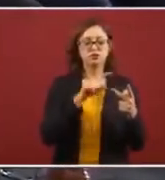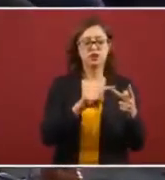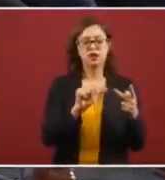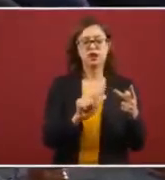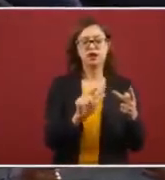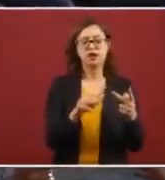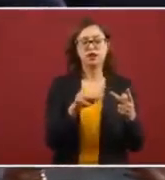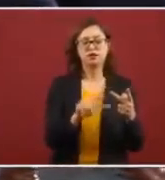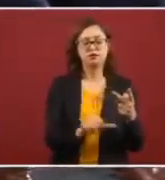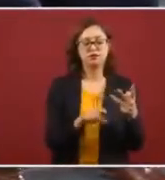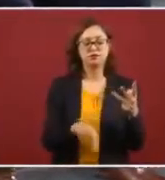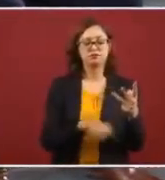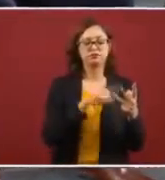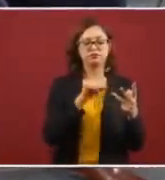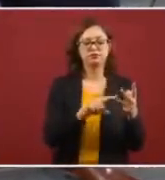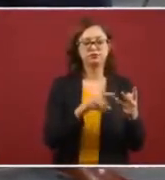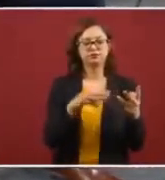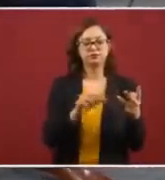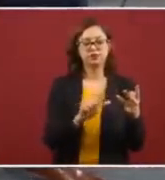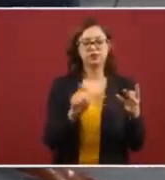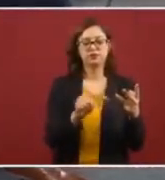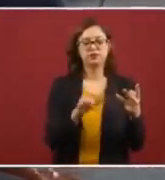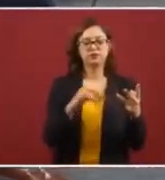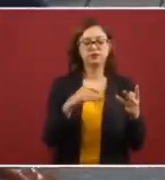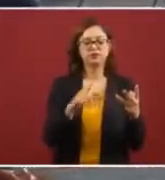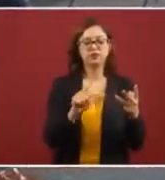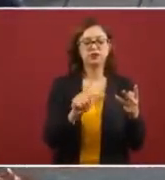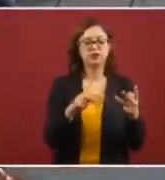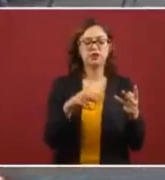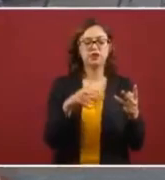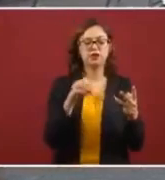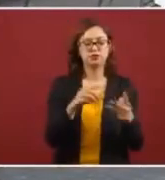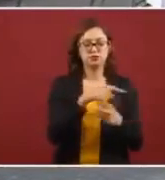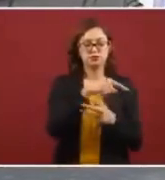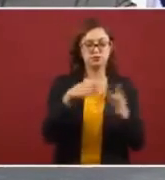Lisset Martínez Hernández, Maximiliano Hernández Gutiérrez.